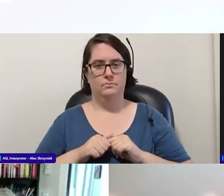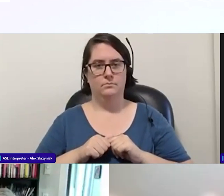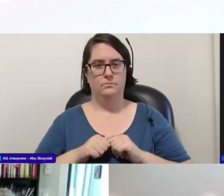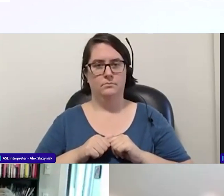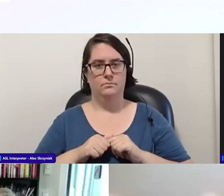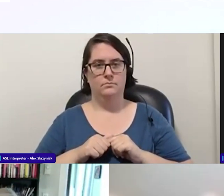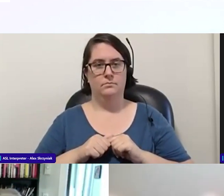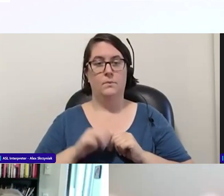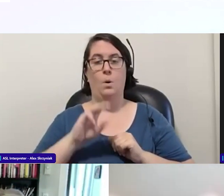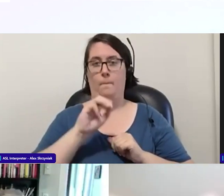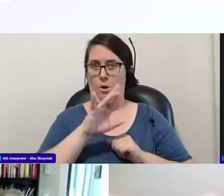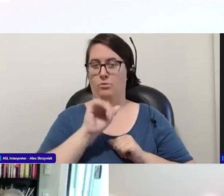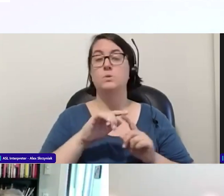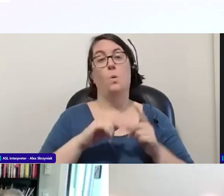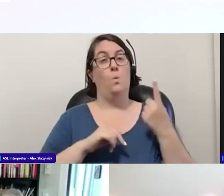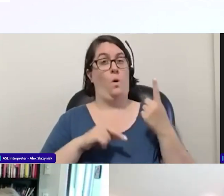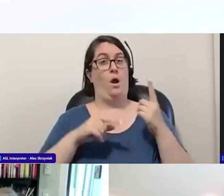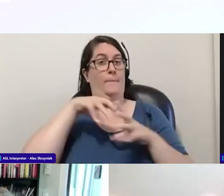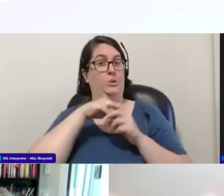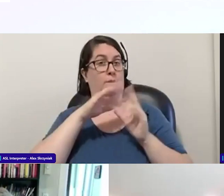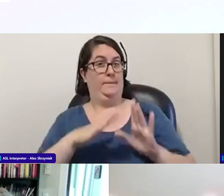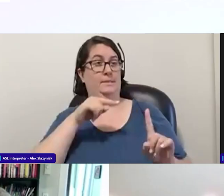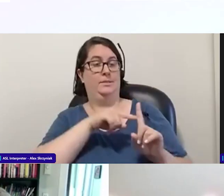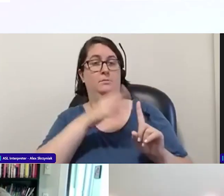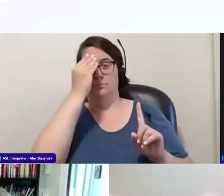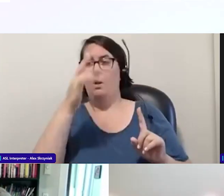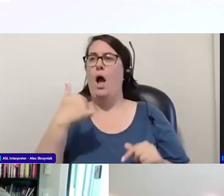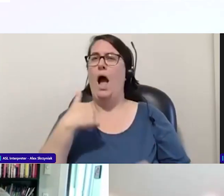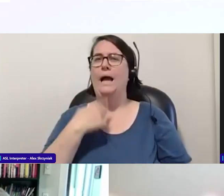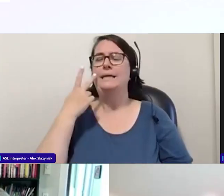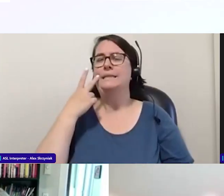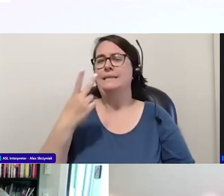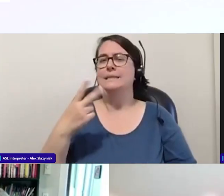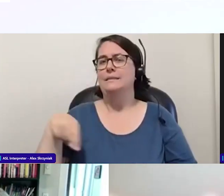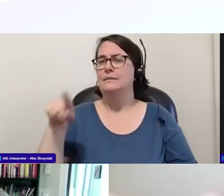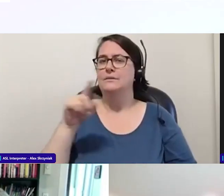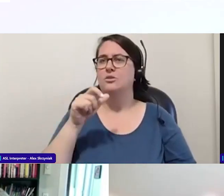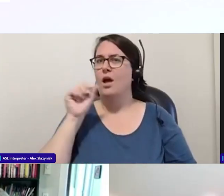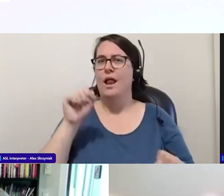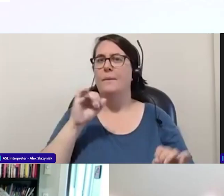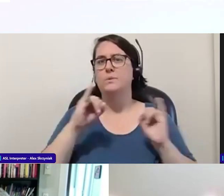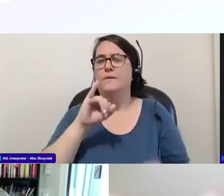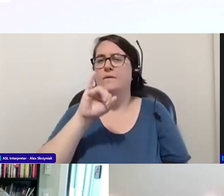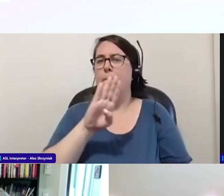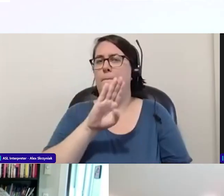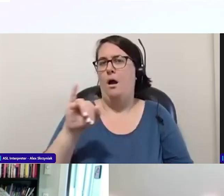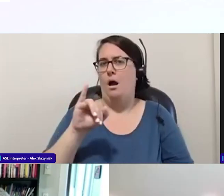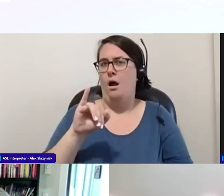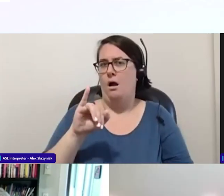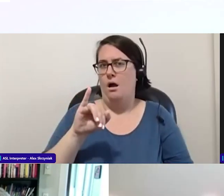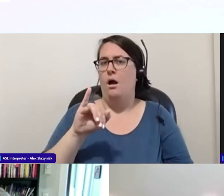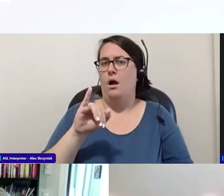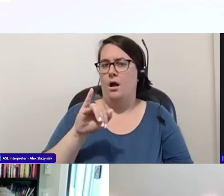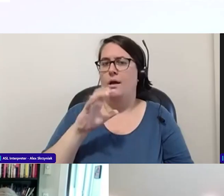So one of our participants shared, I can see you were not able to interview bisexual plus elders, which